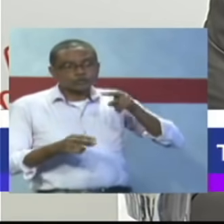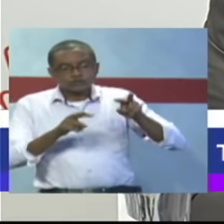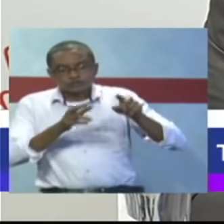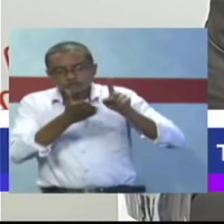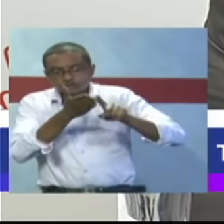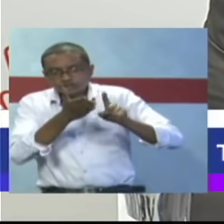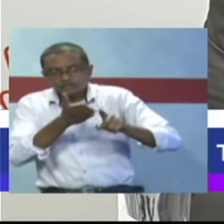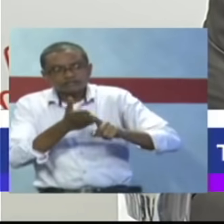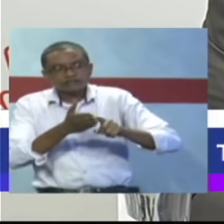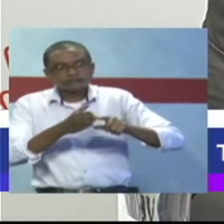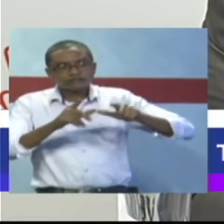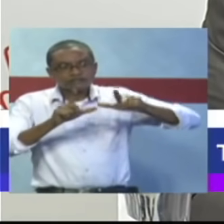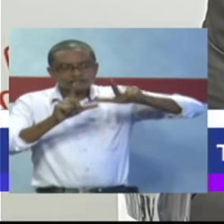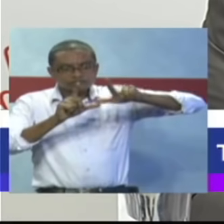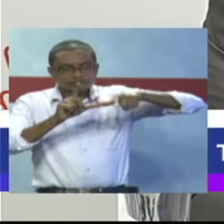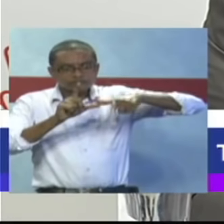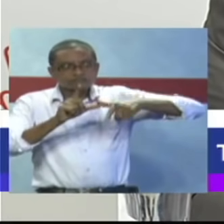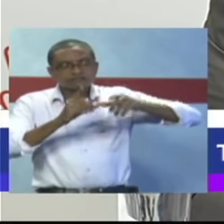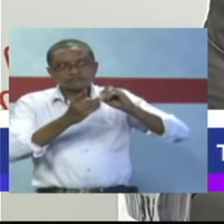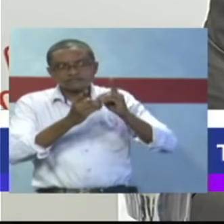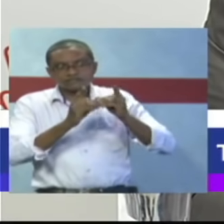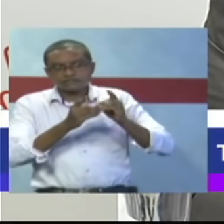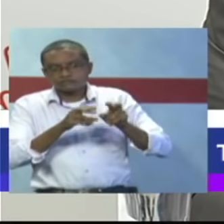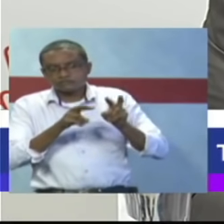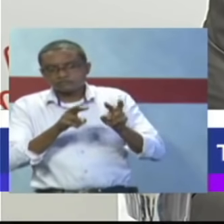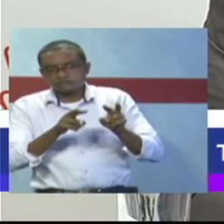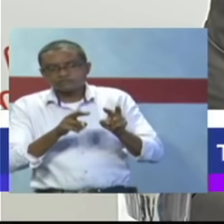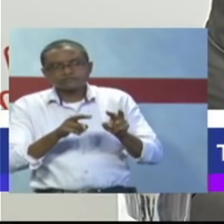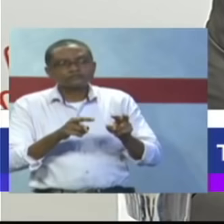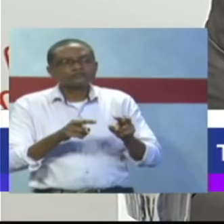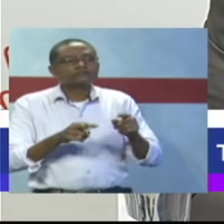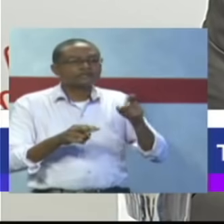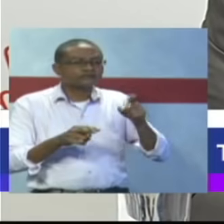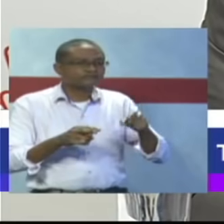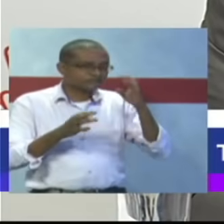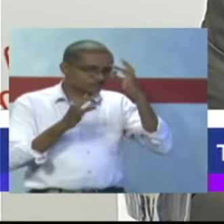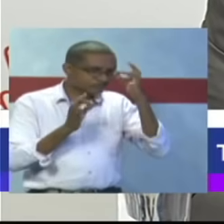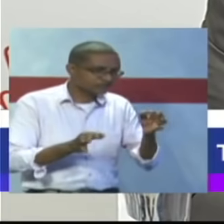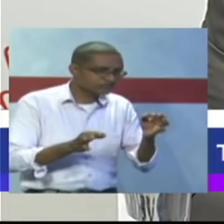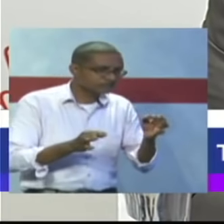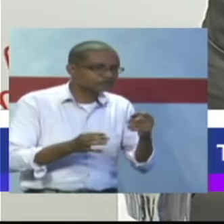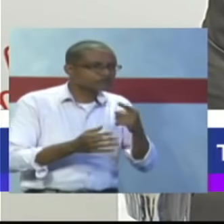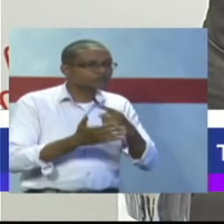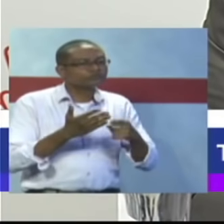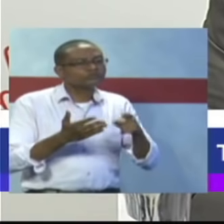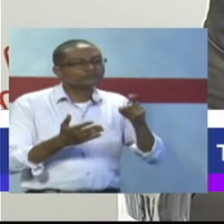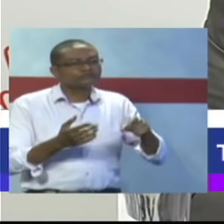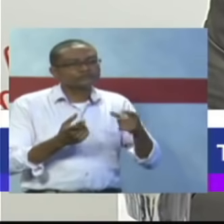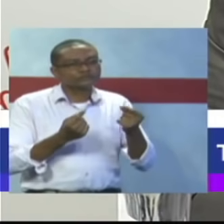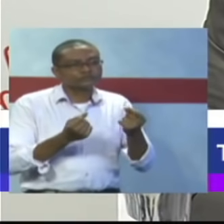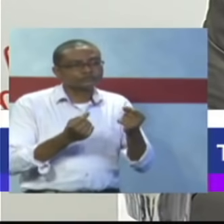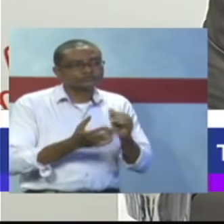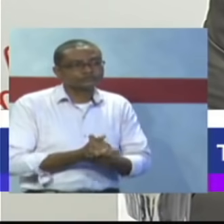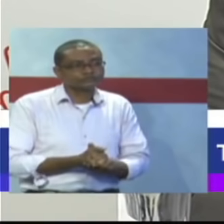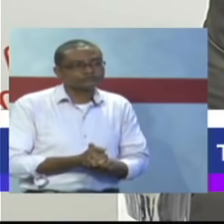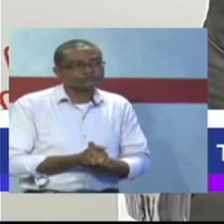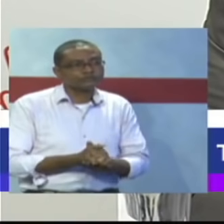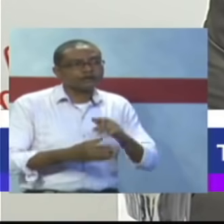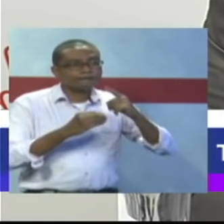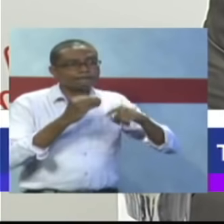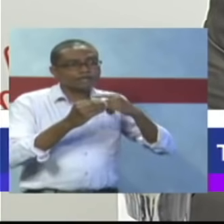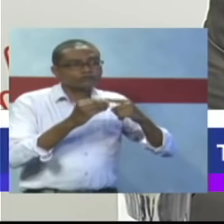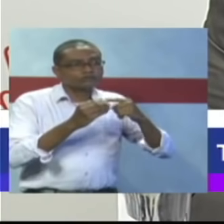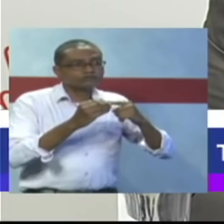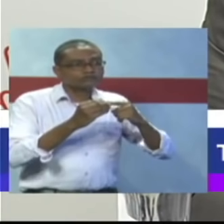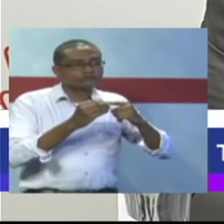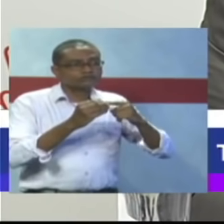closely monitored as a decision needs to be made on what will be done or what needs to be done with stock